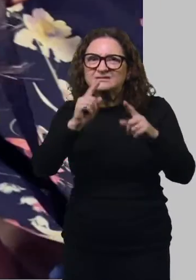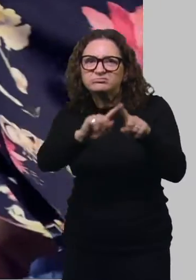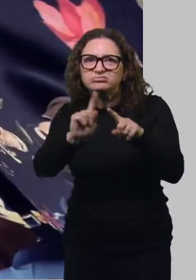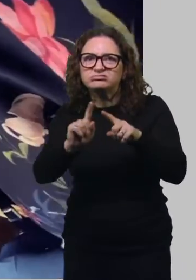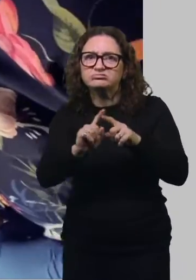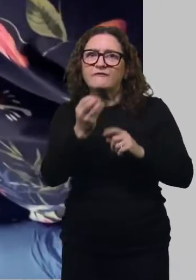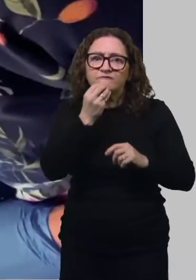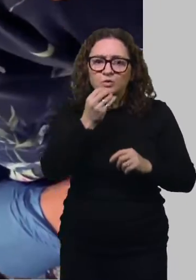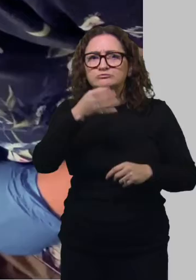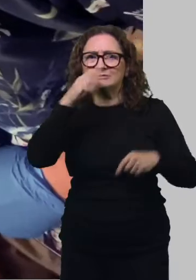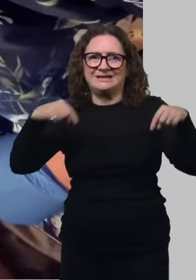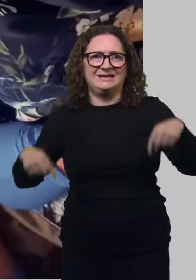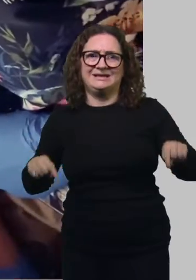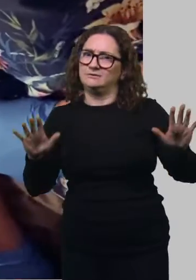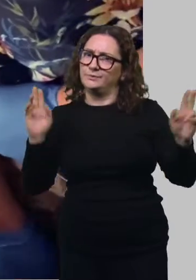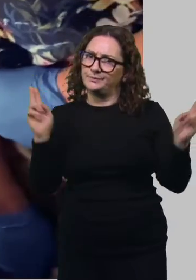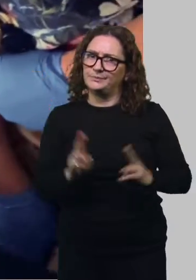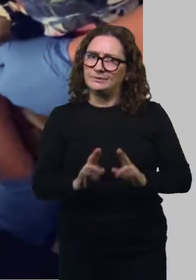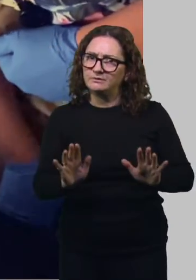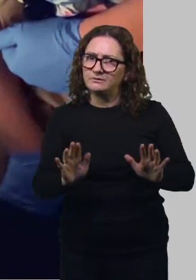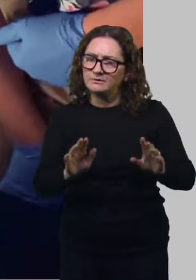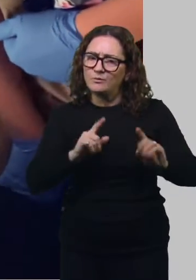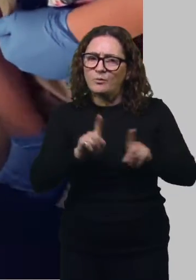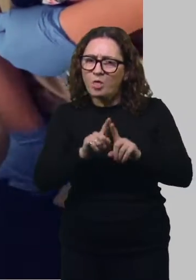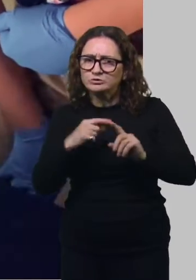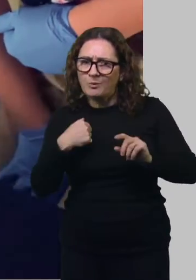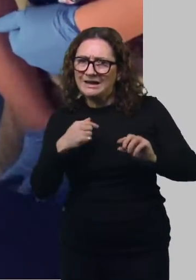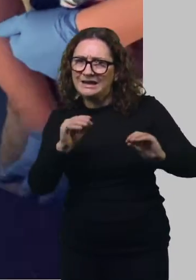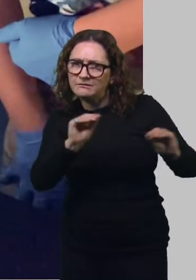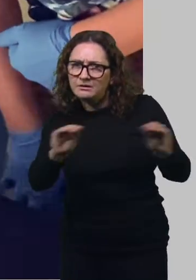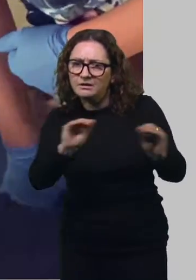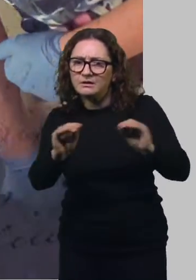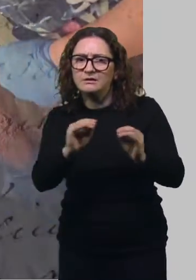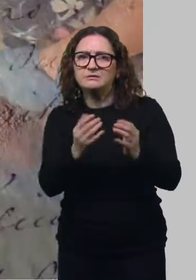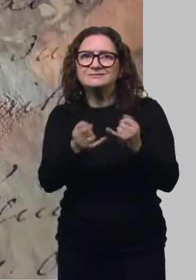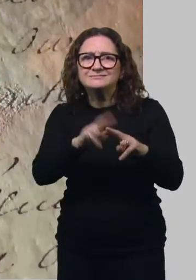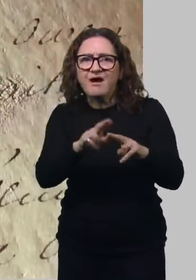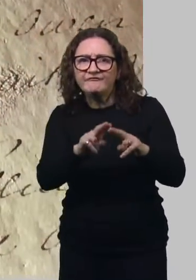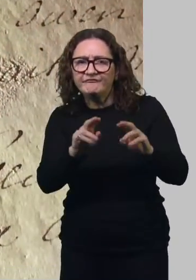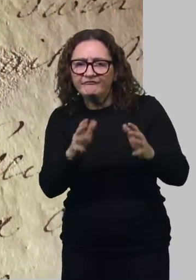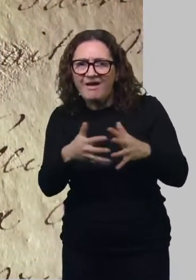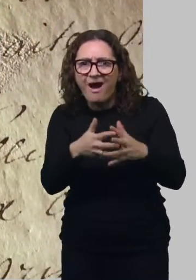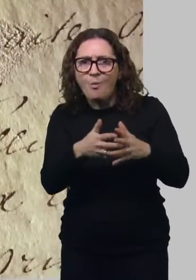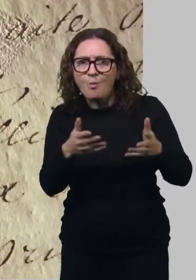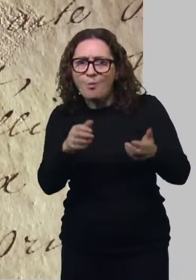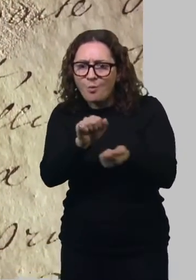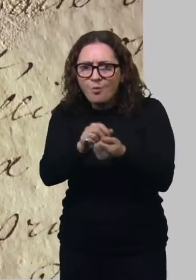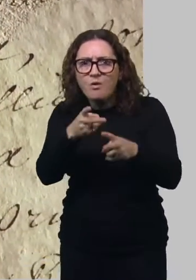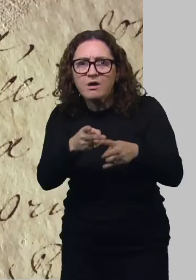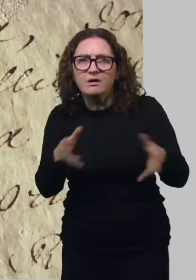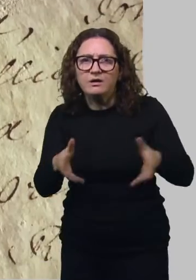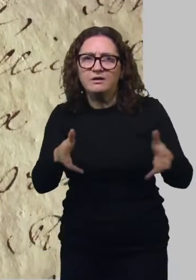and raise awareness by training and inductions. And we also monitor pest activities by setting traps. We manage